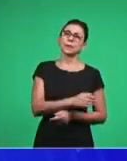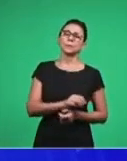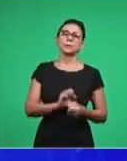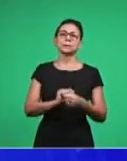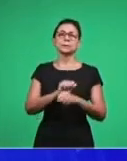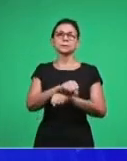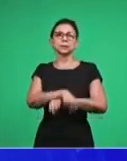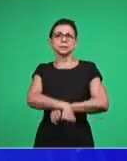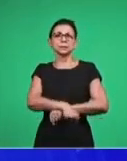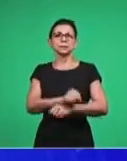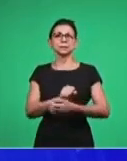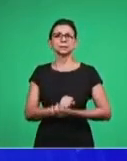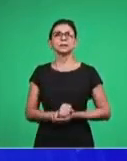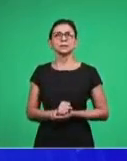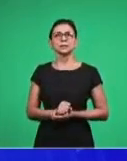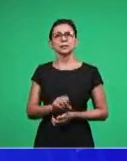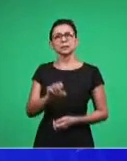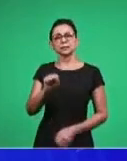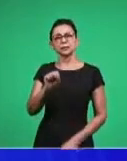There was a seminar